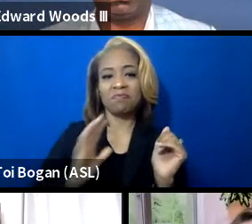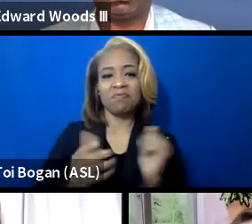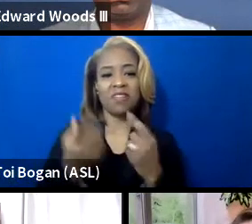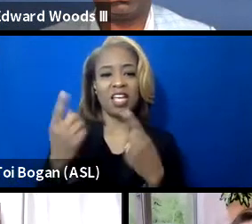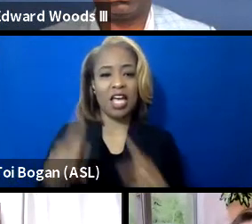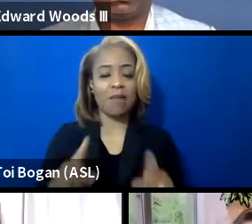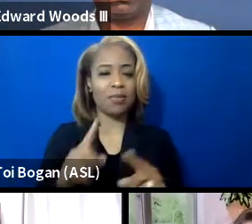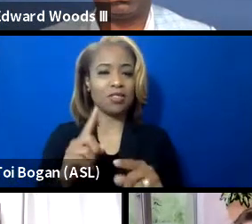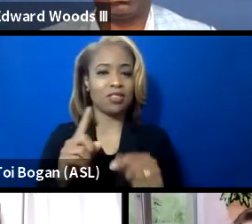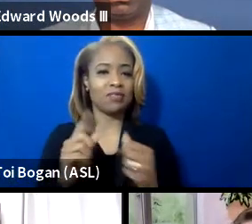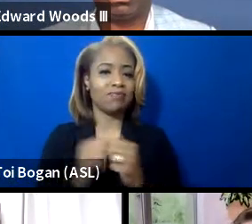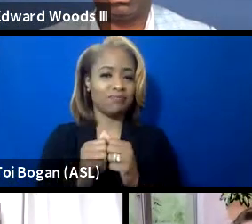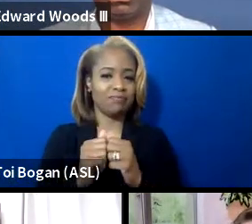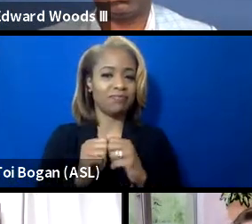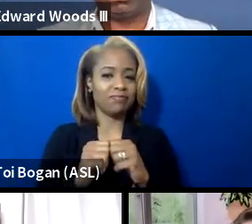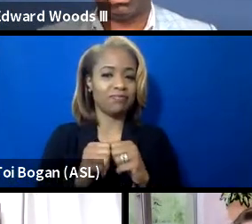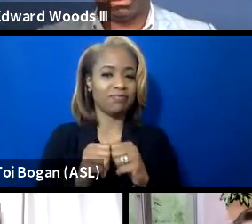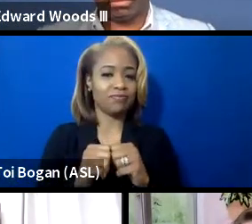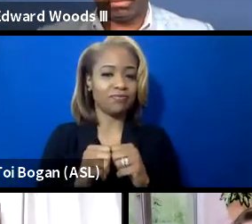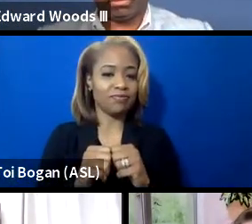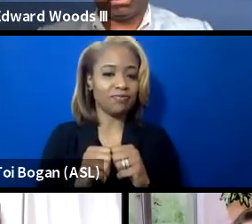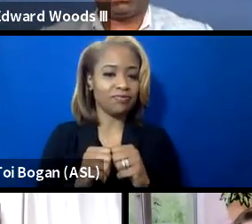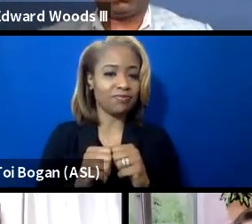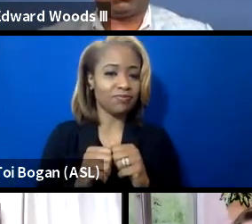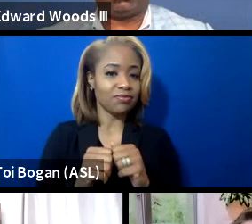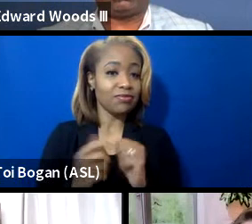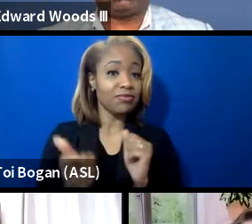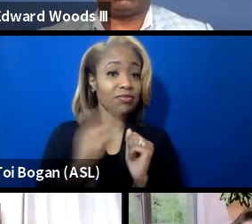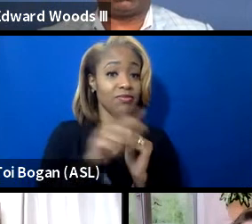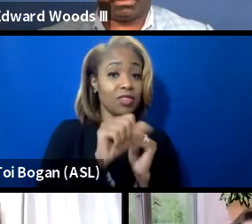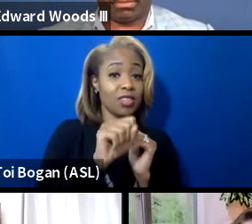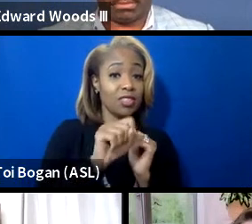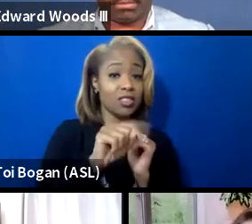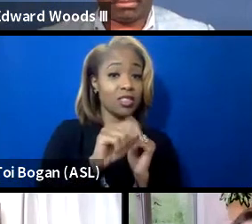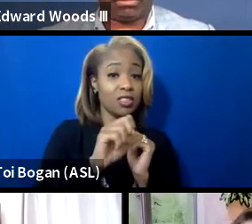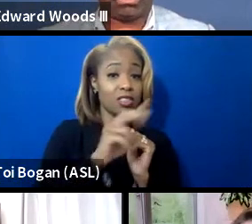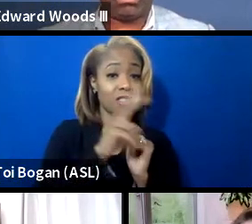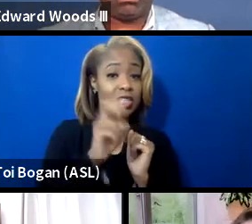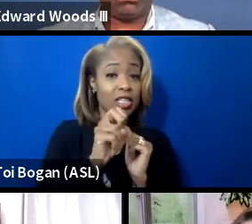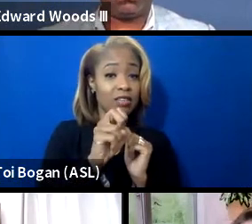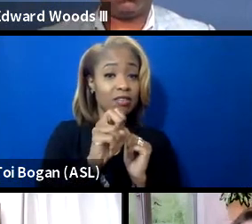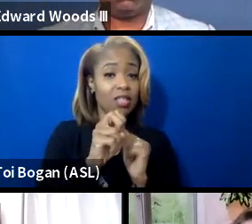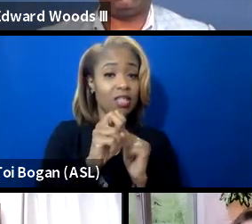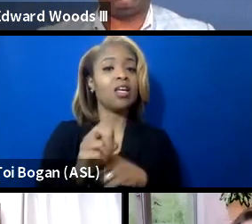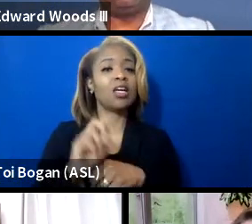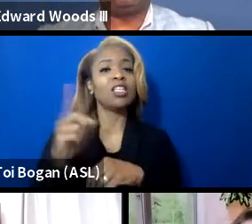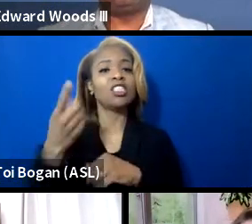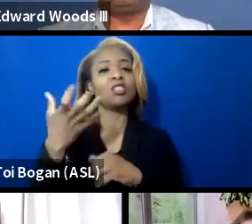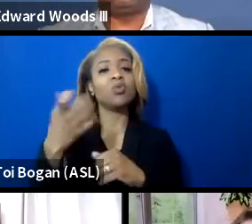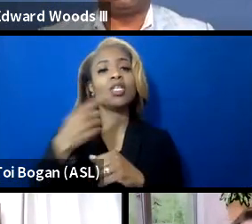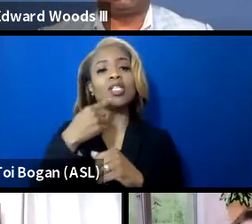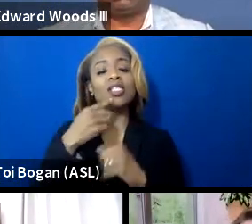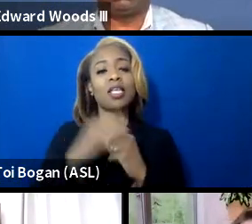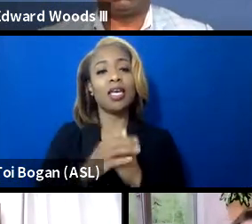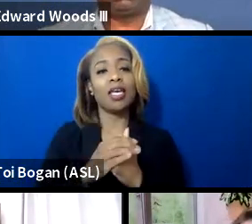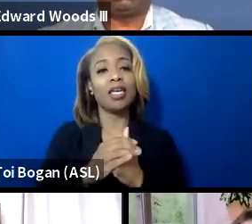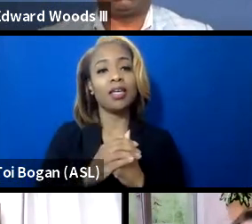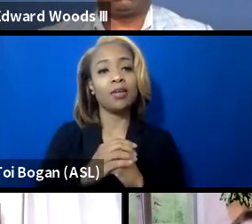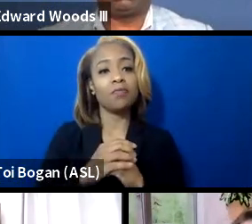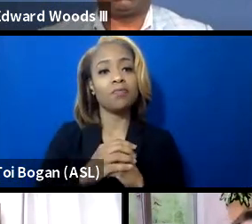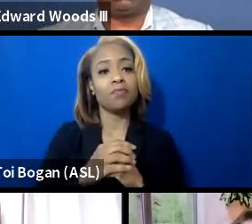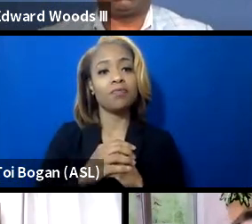time. It's fine. Yeah. So Steve. Yeah, I just wanted to say that